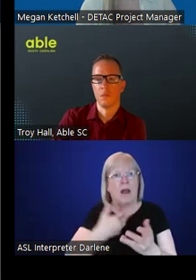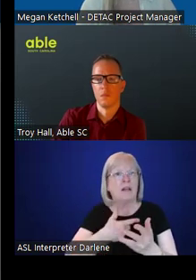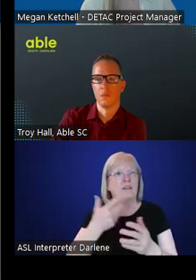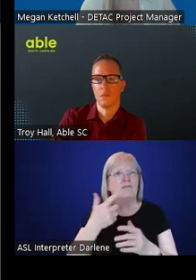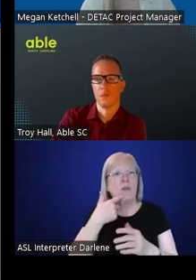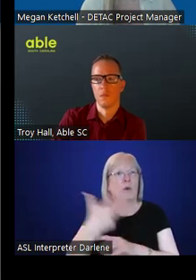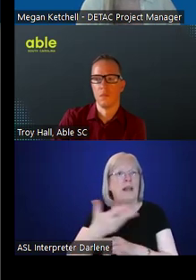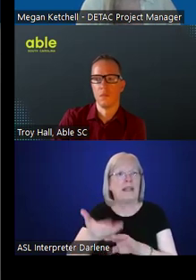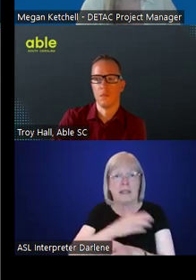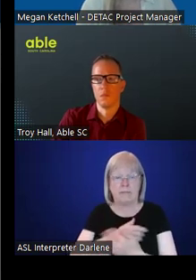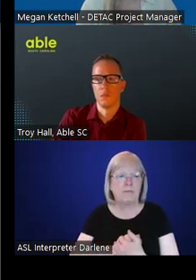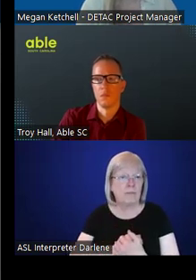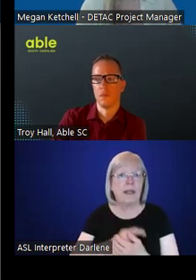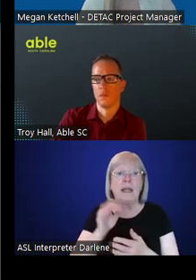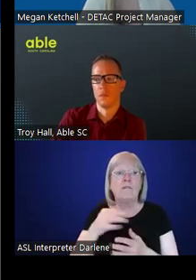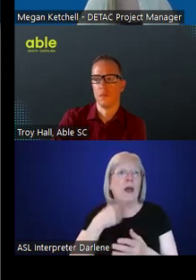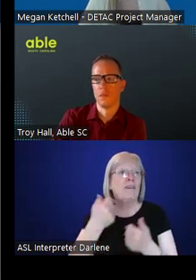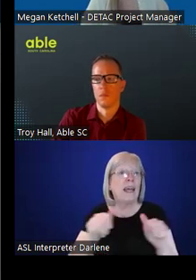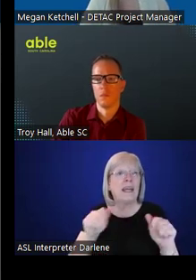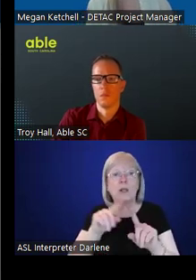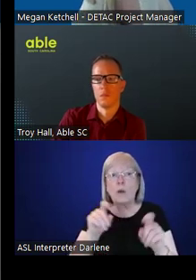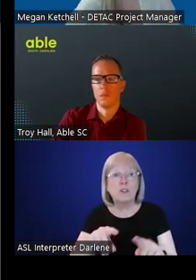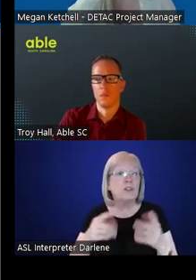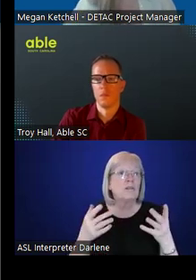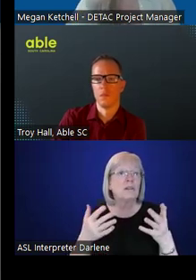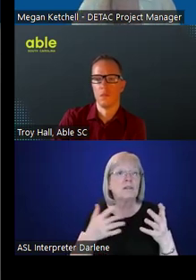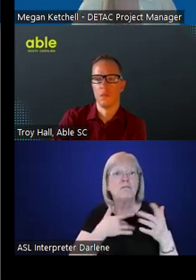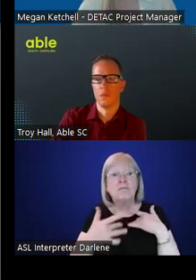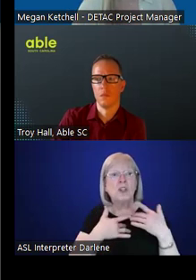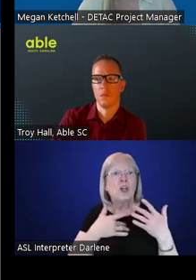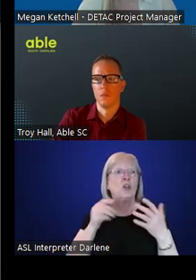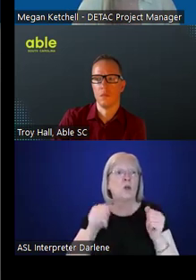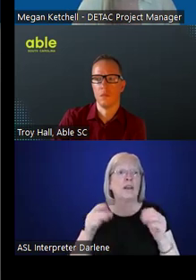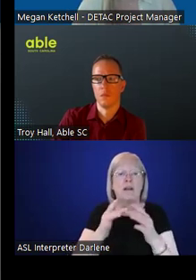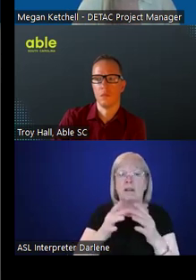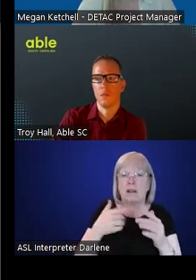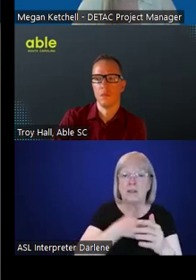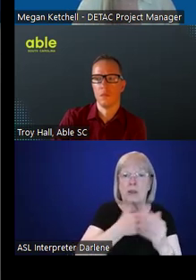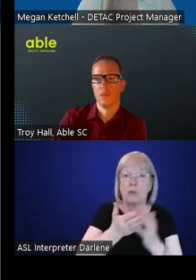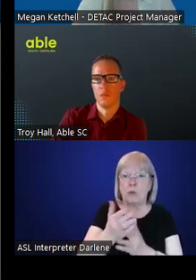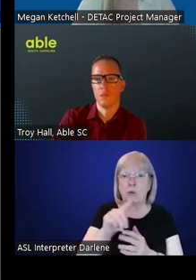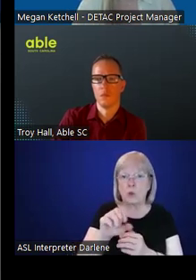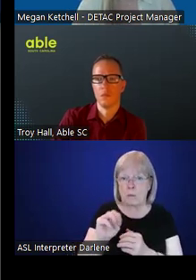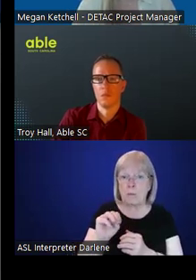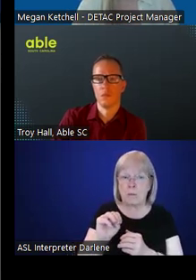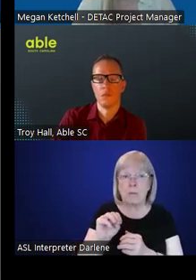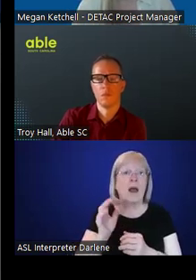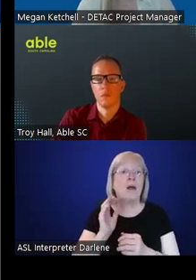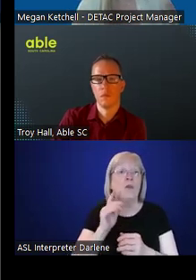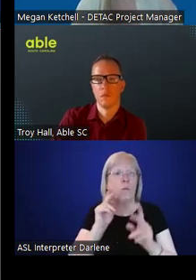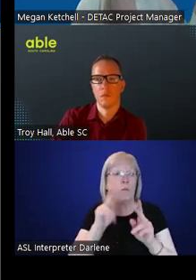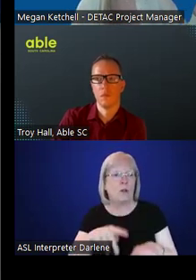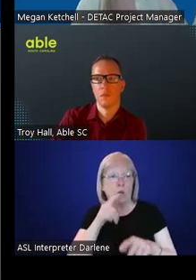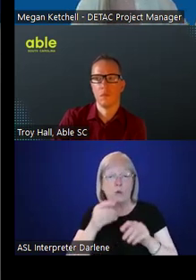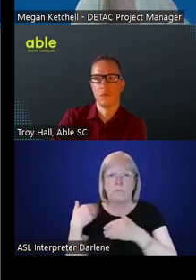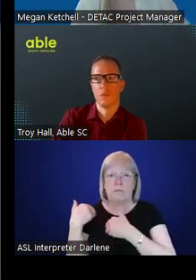in the Zoom, you can reach out to myself, Megan Ketchel, or our project coordinator, Rebecca, who is running the Zoom today, and